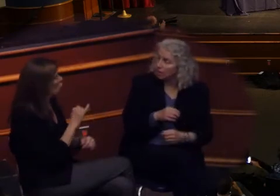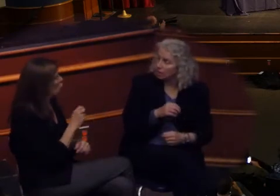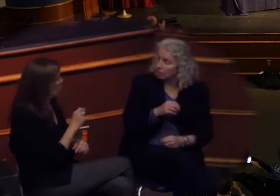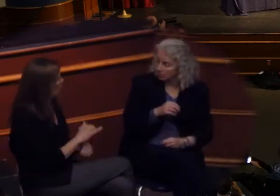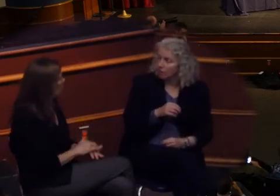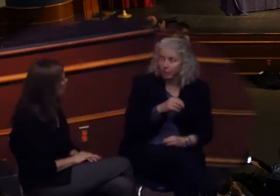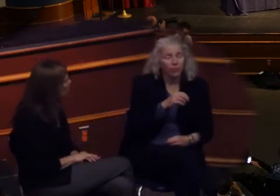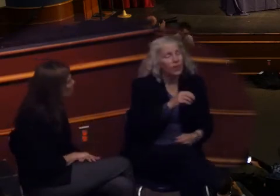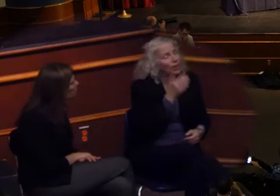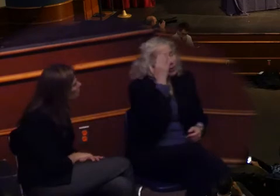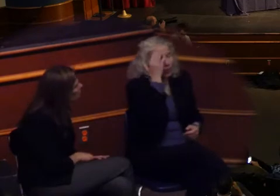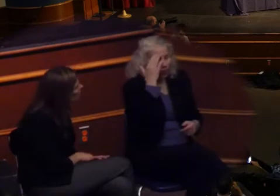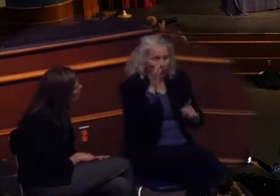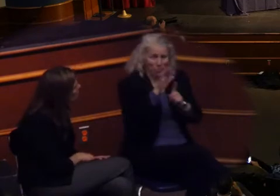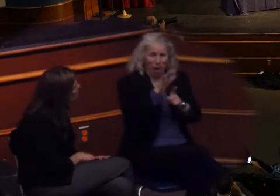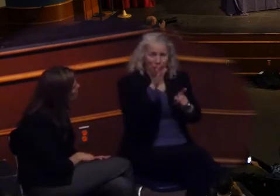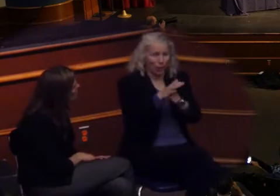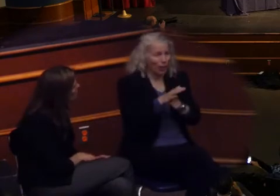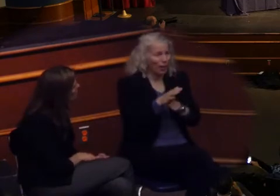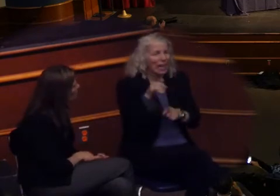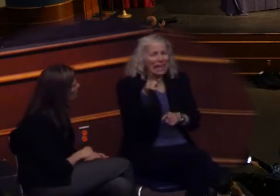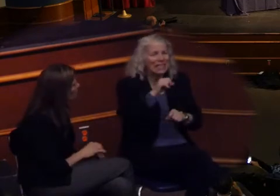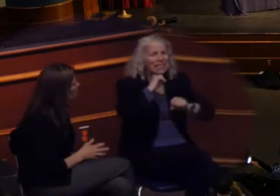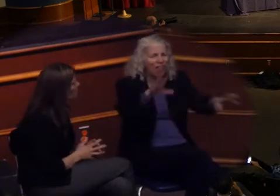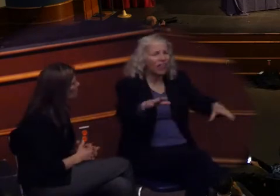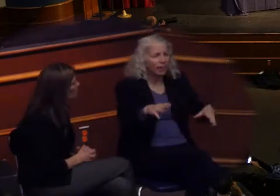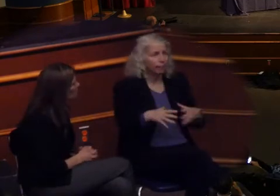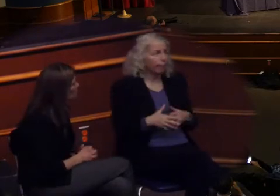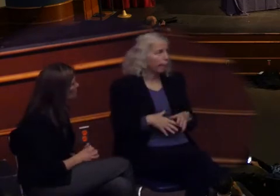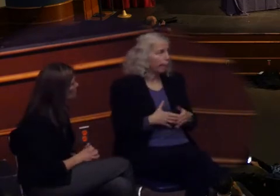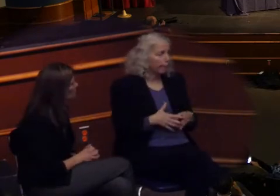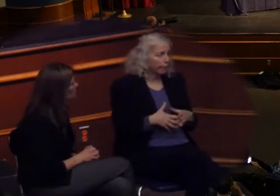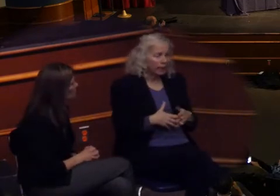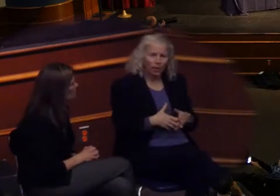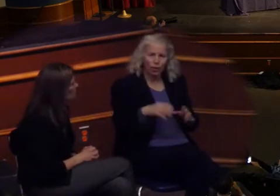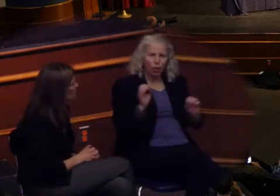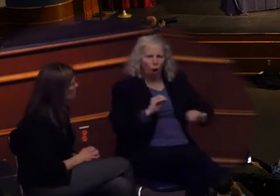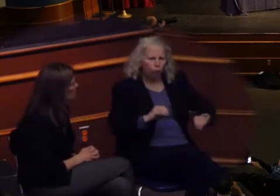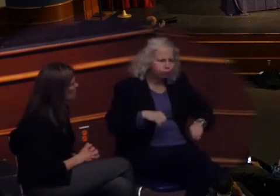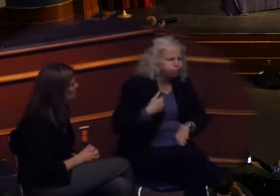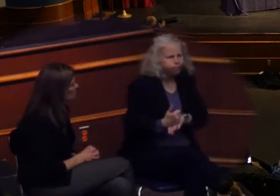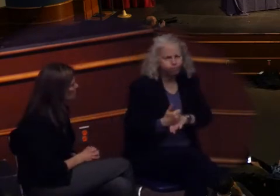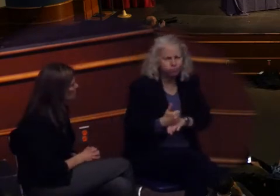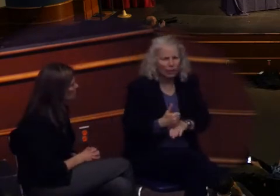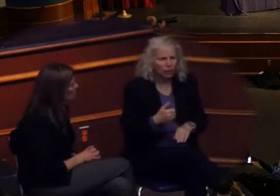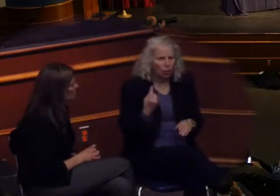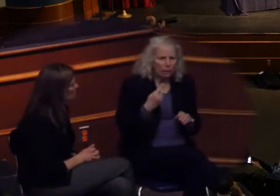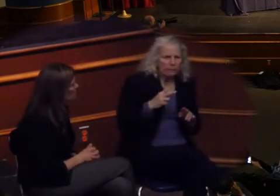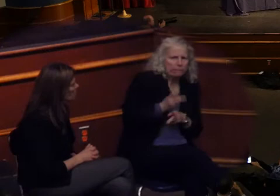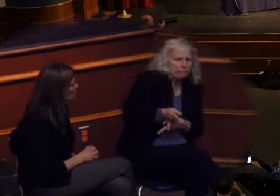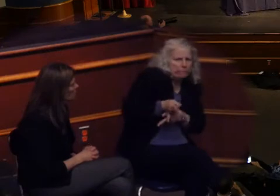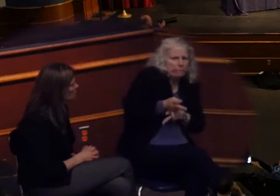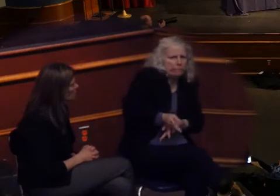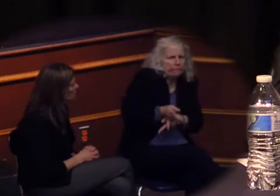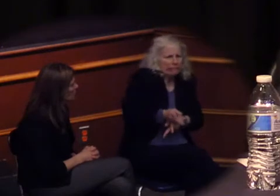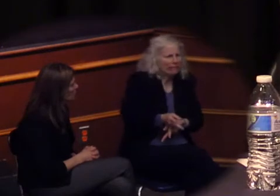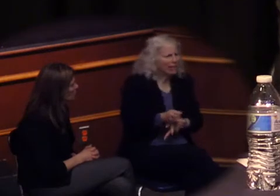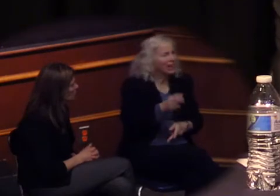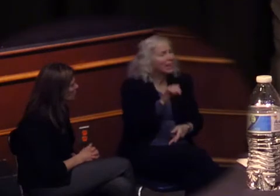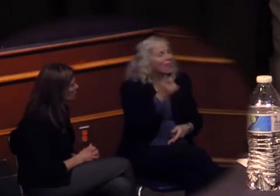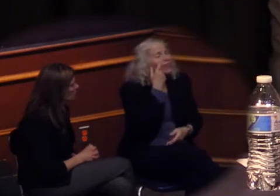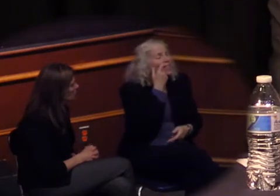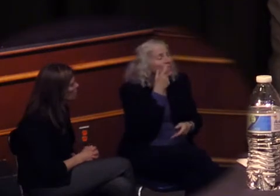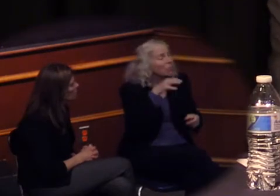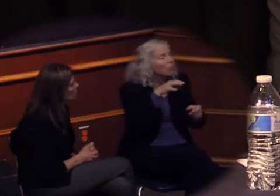It's easy to be popular when you don't do anything, and you never take a stand, and your whole approach to the job is being cautious. The most recent poll that